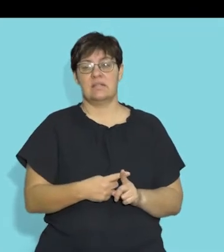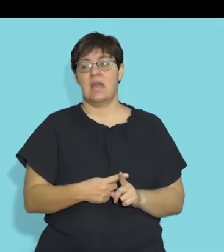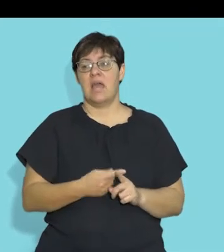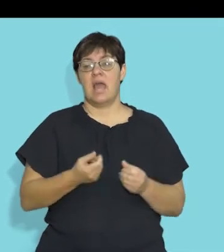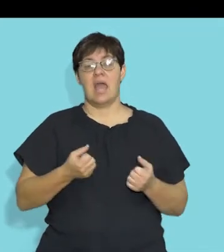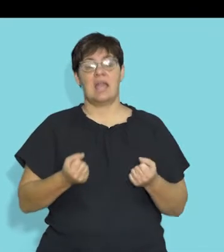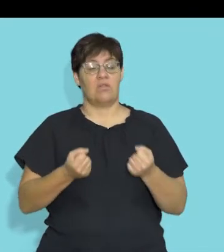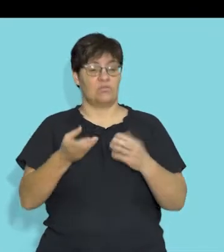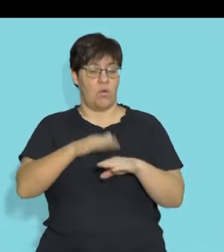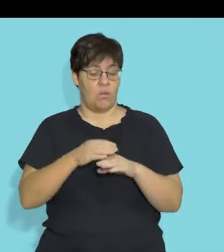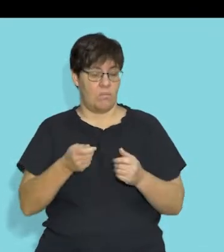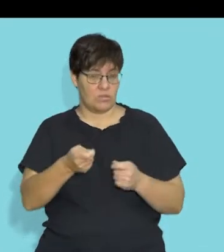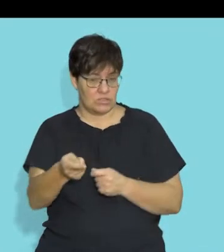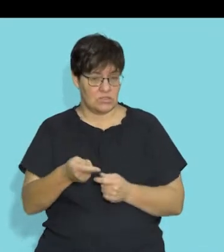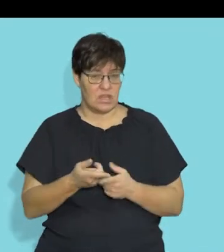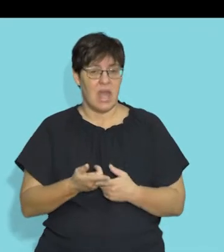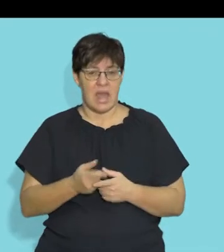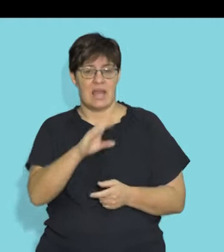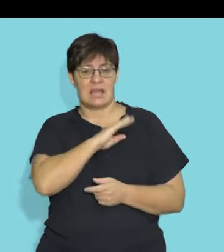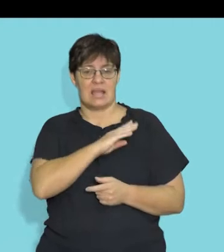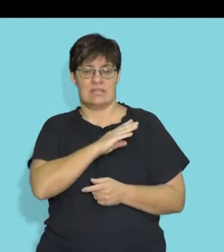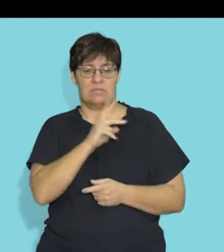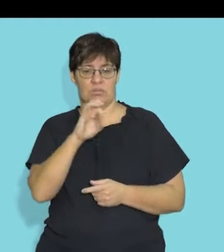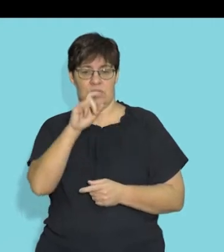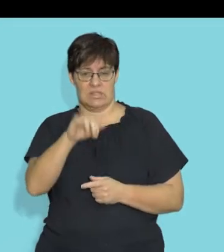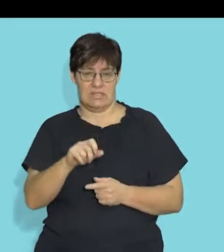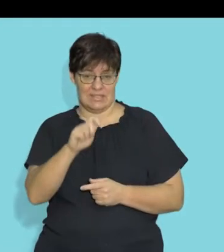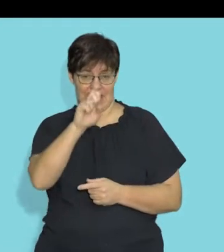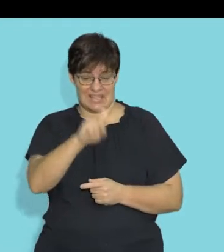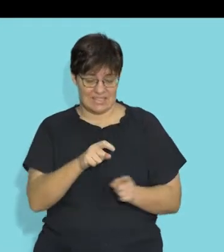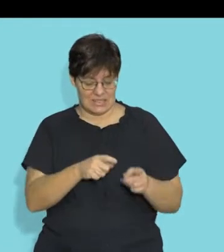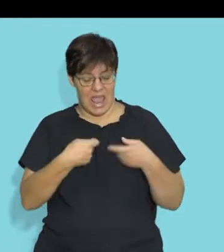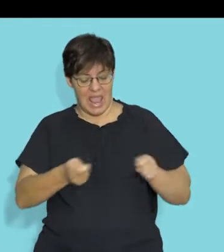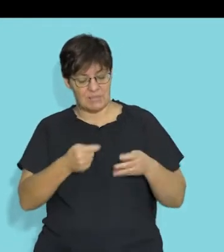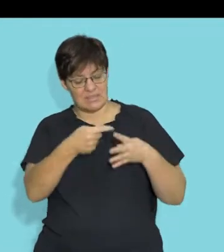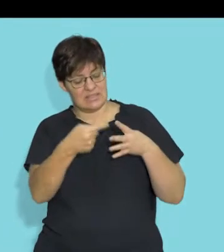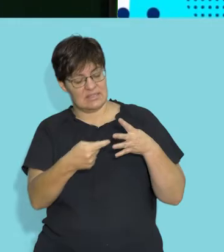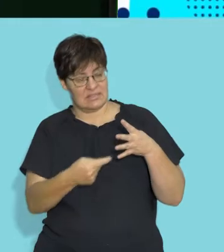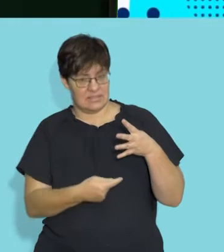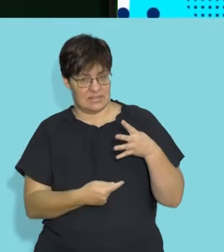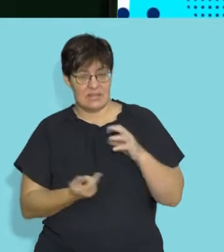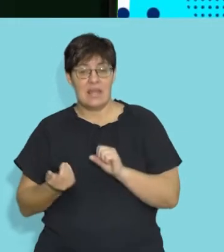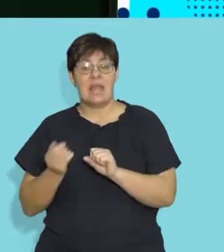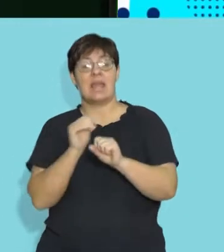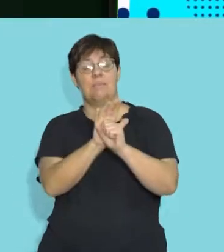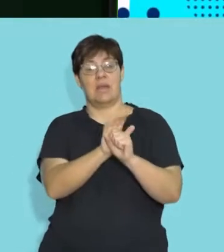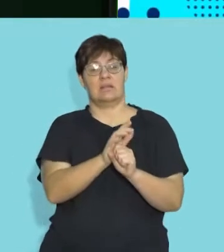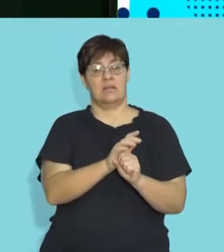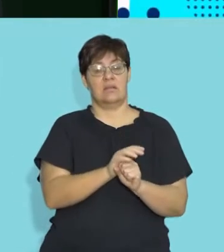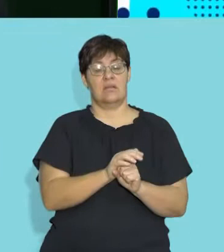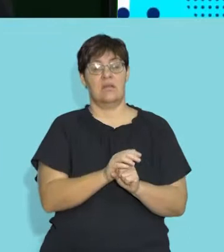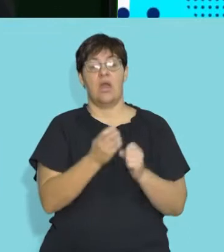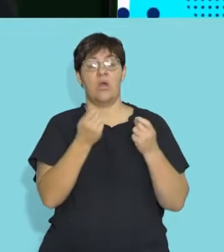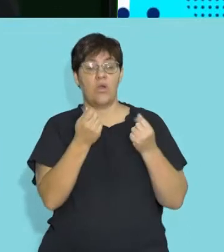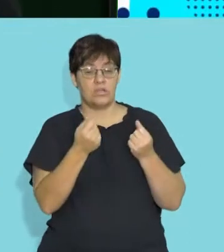and purchases plus my customs duties. In other words, all those expenses that impact on the